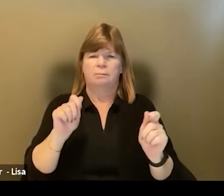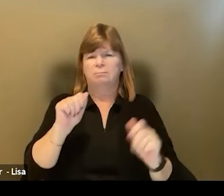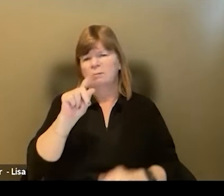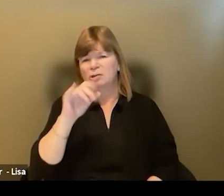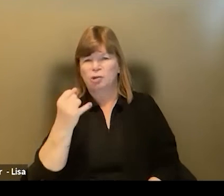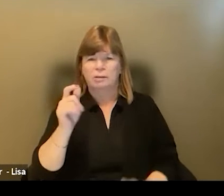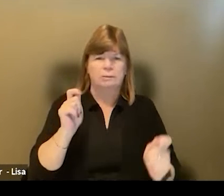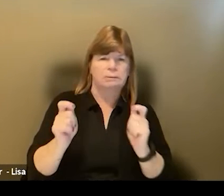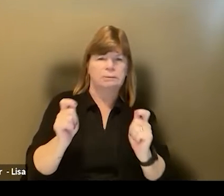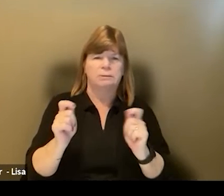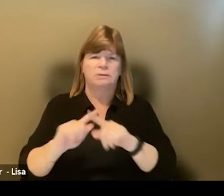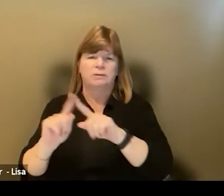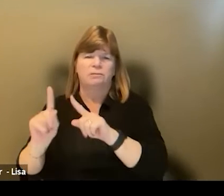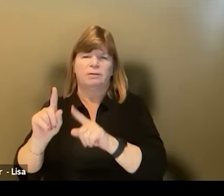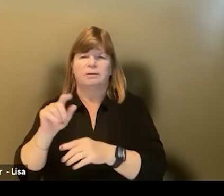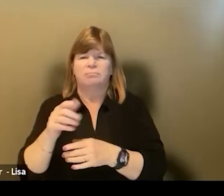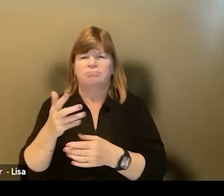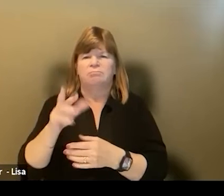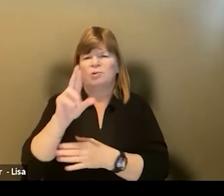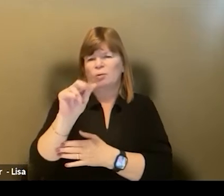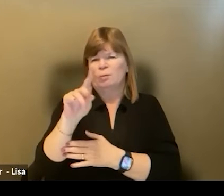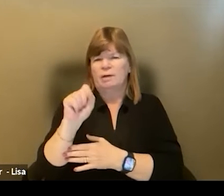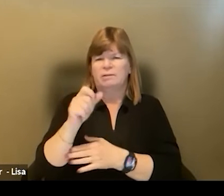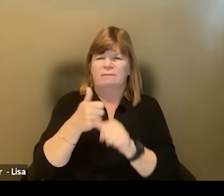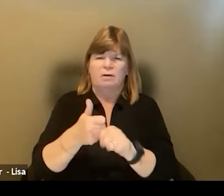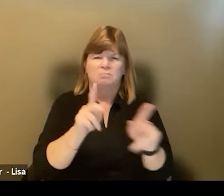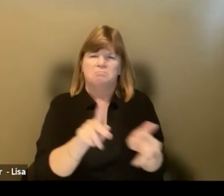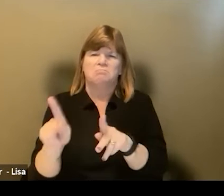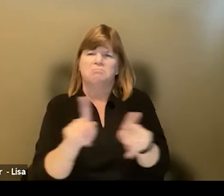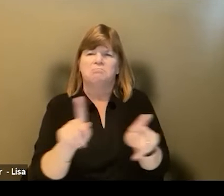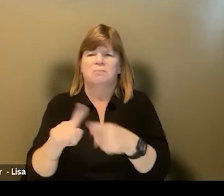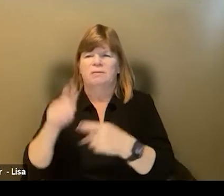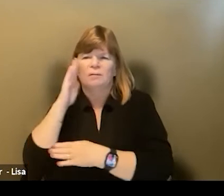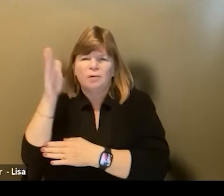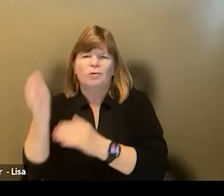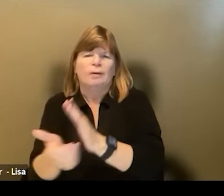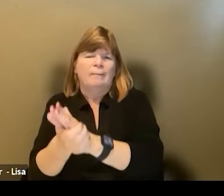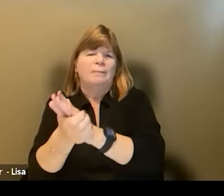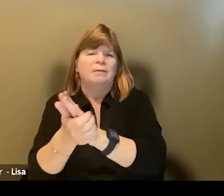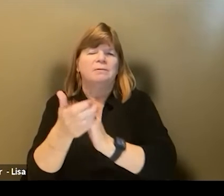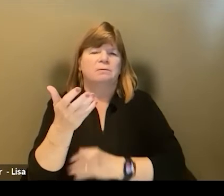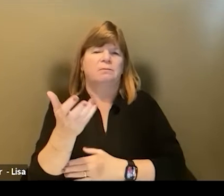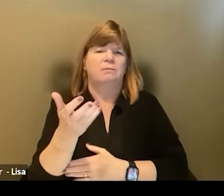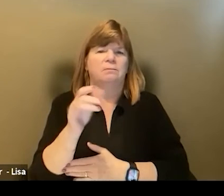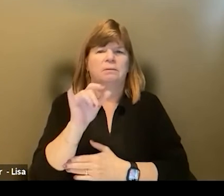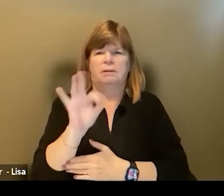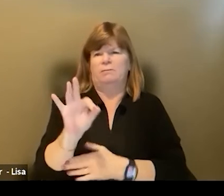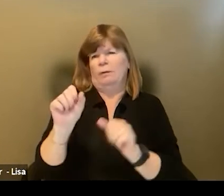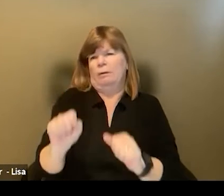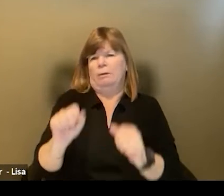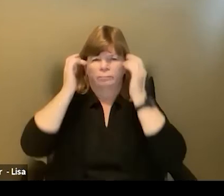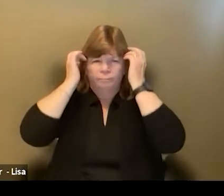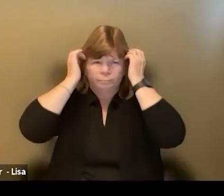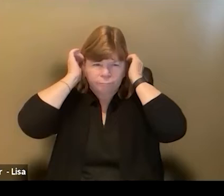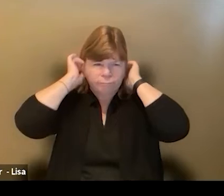adjust provider rates in an indexing fashion in a future amendment if we are able to do